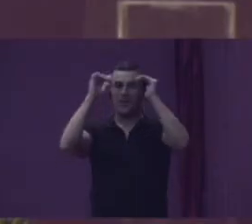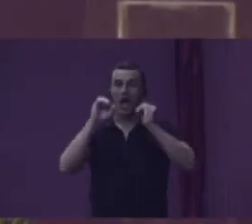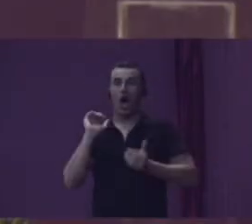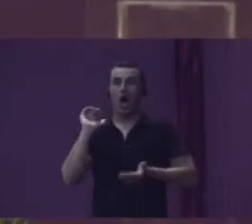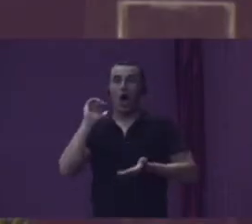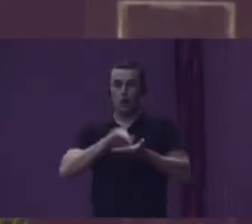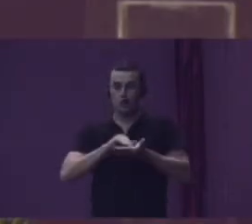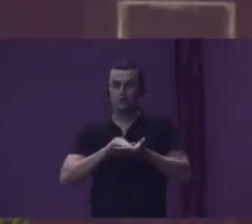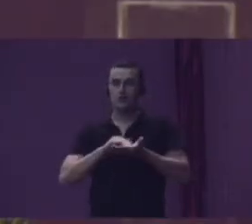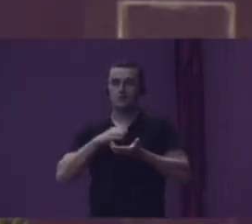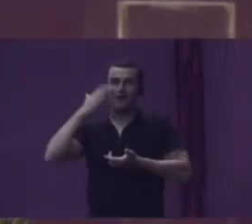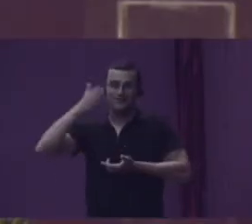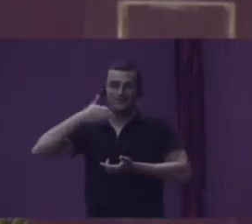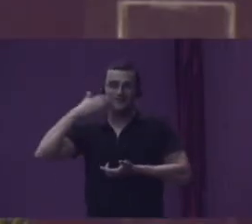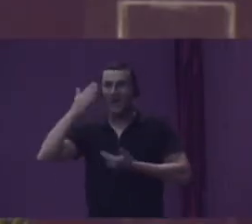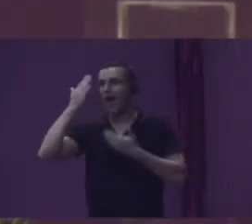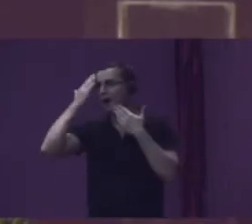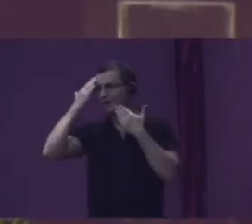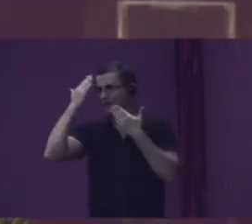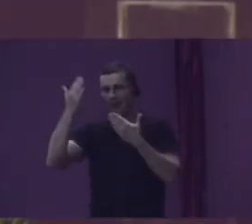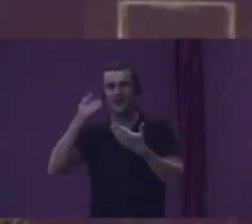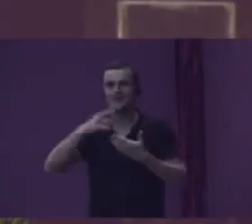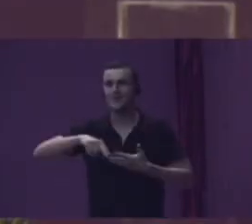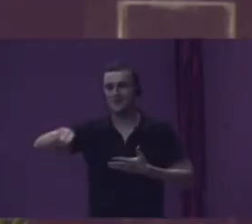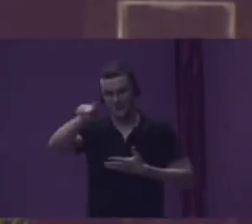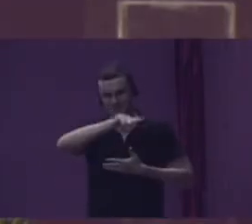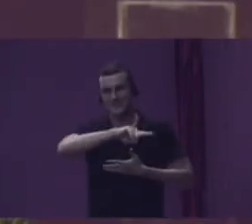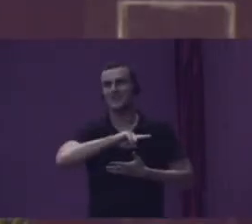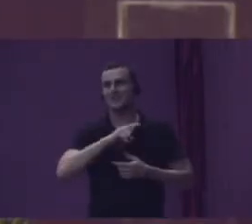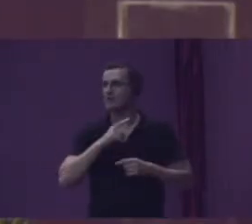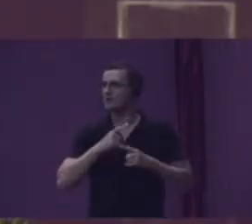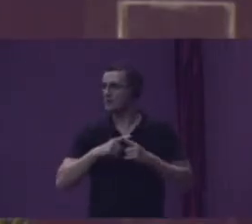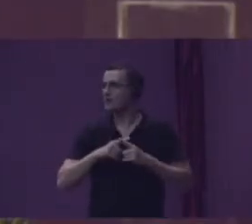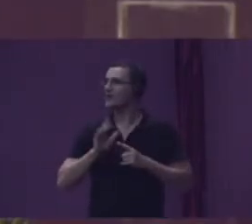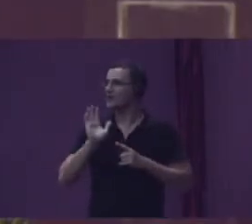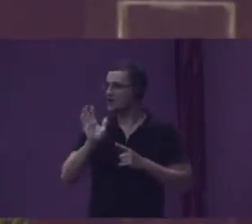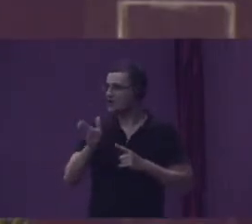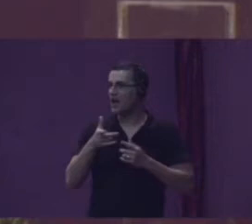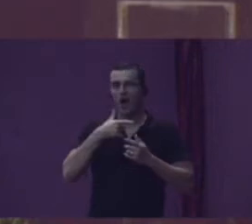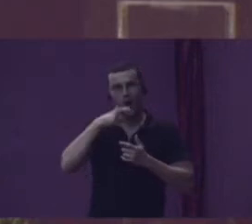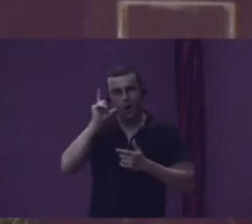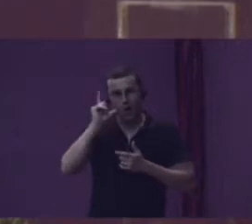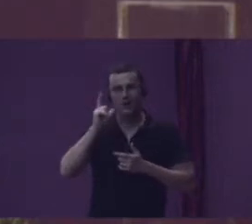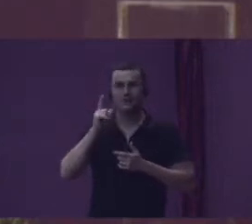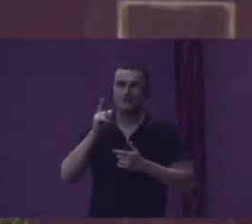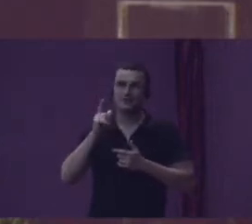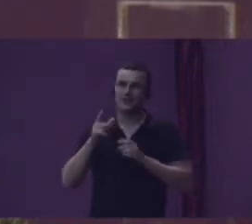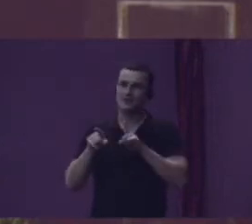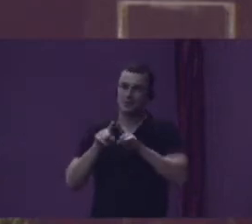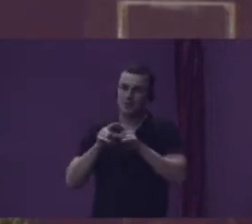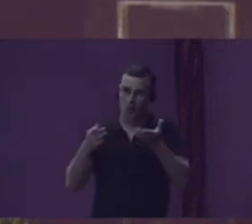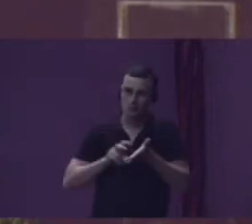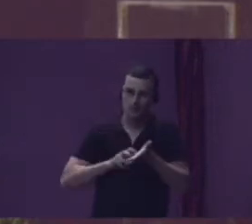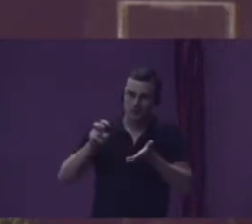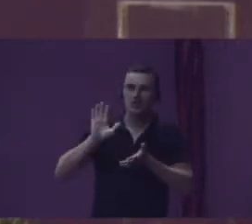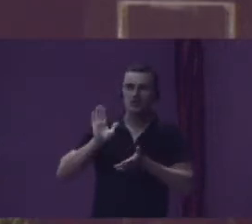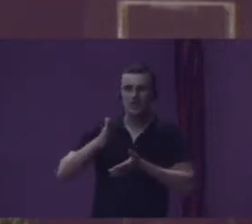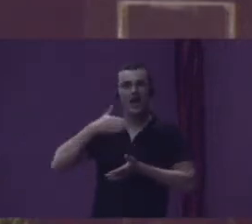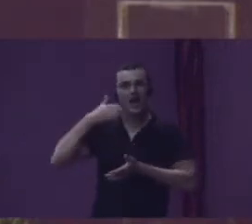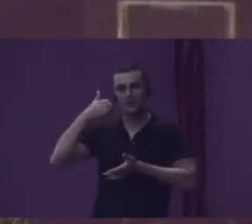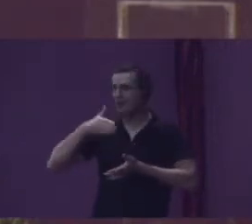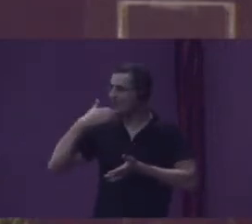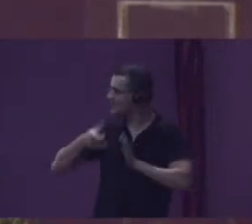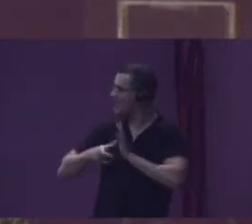everyone who has gone before me and given their talks, to those who participated on the panels. Thank you to the coordinators